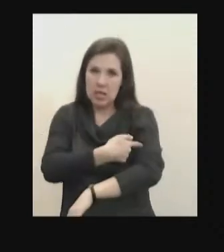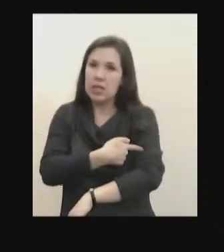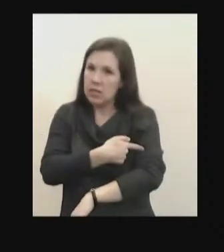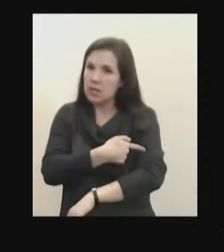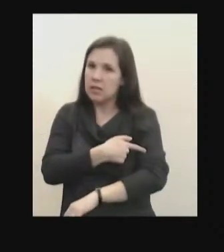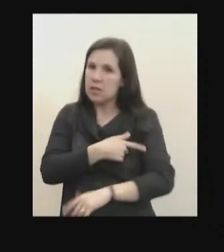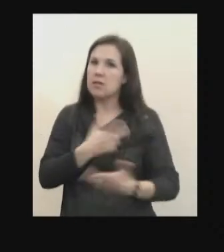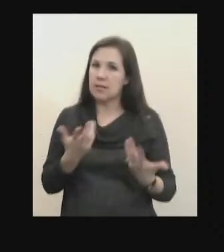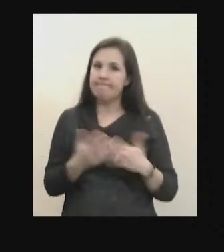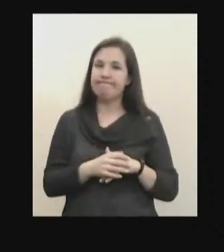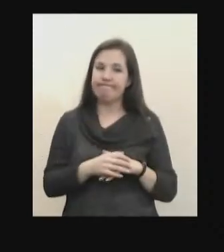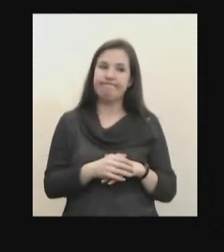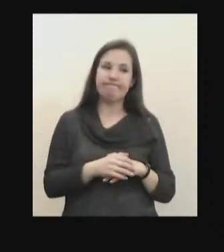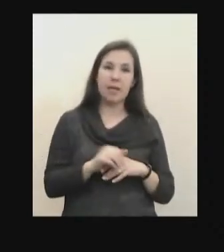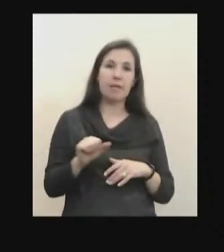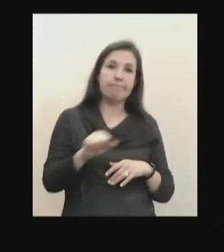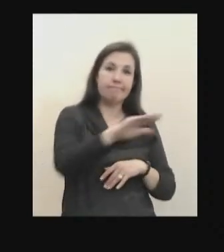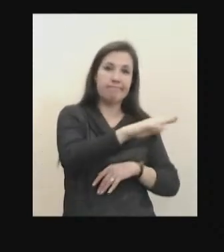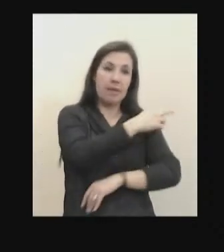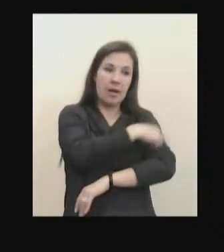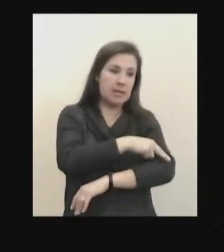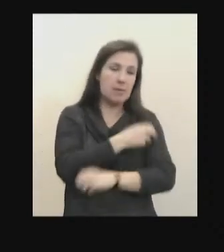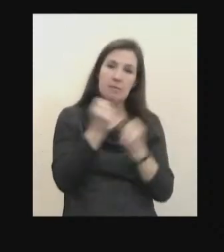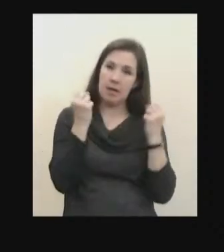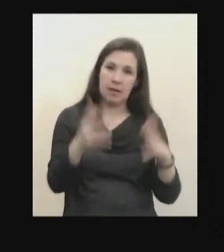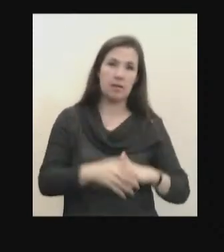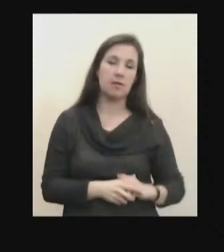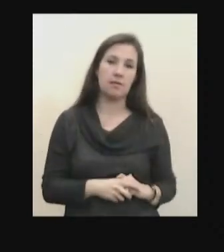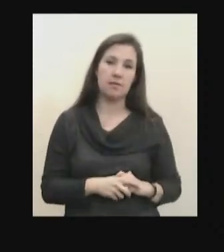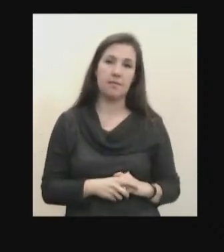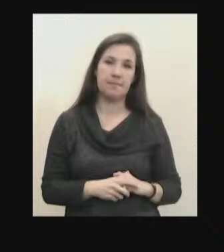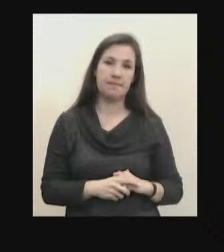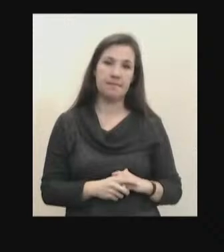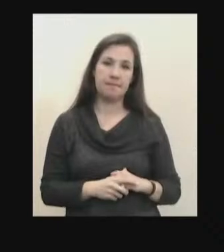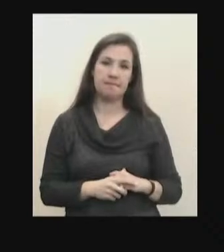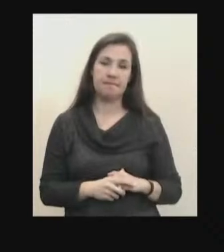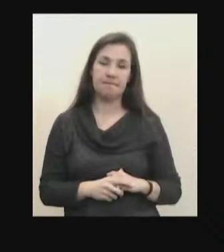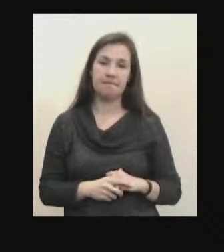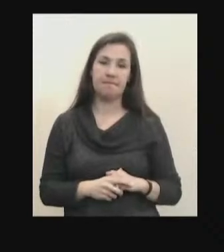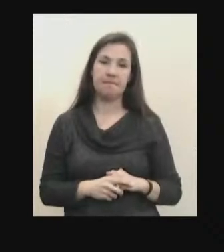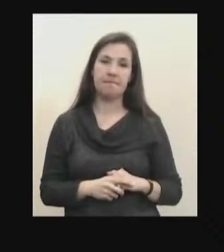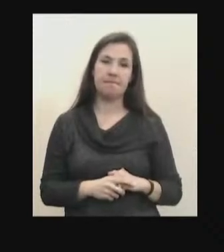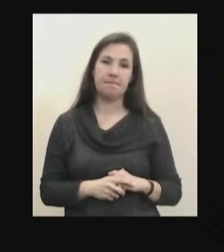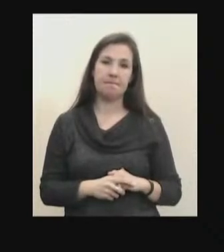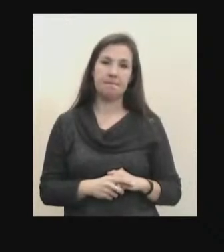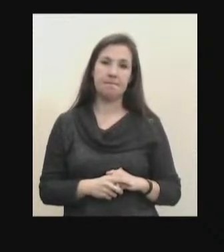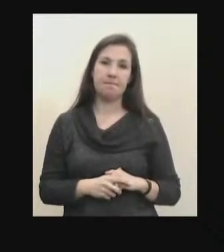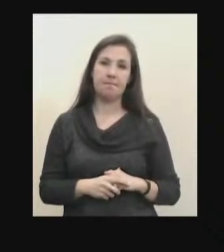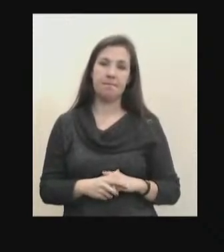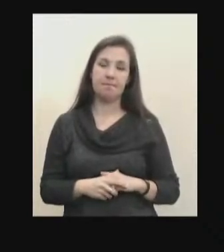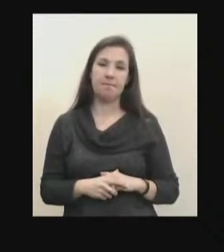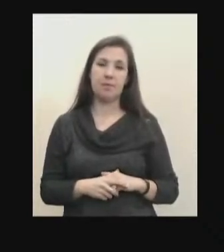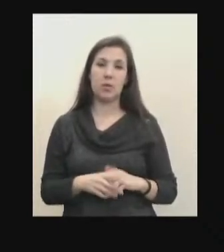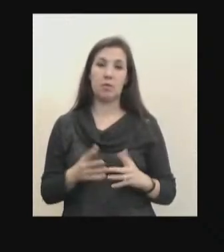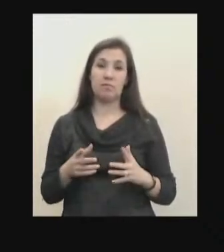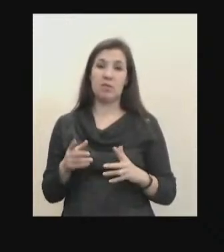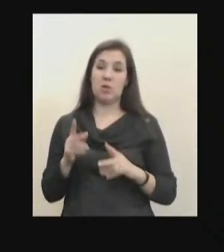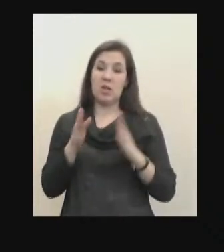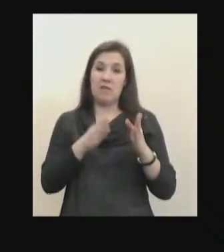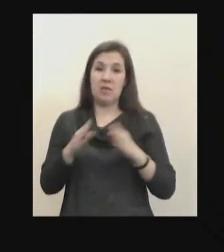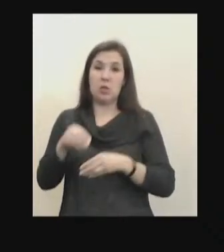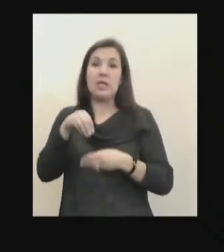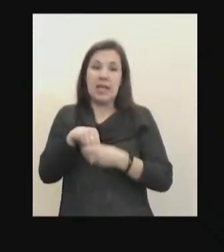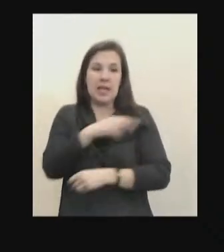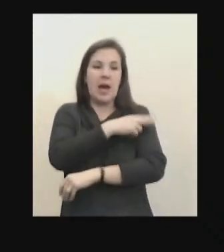up the vast majority of those who are in hospital but are under the age of 60, are the unvaccinated. And I want to show you this